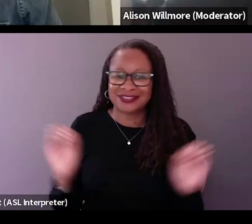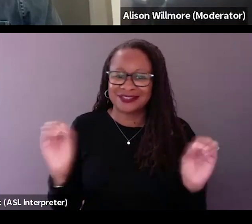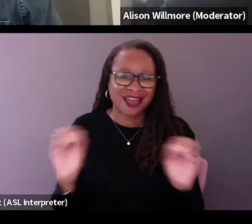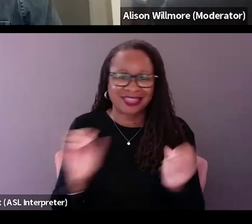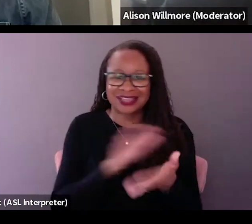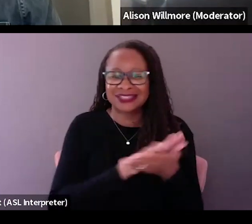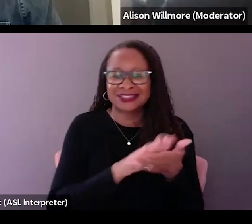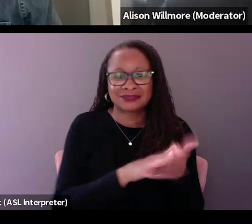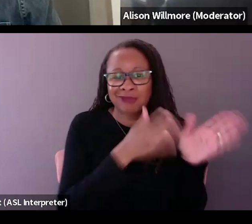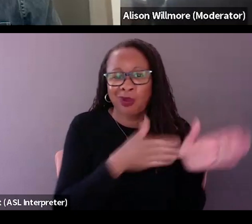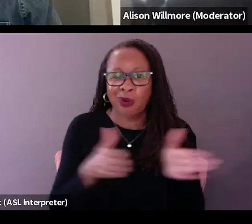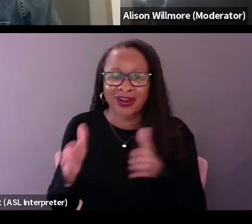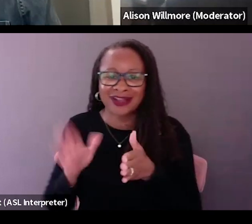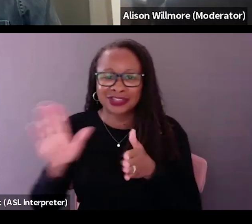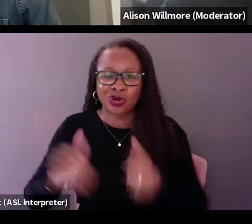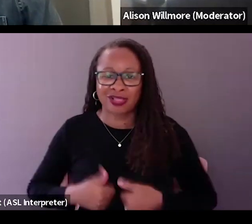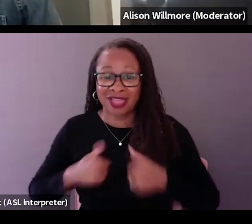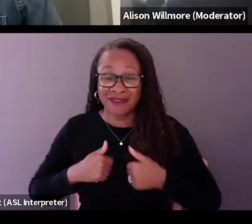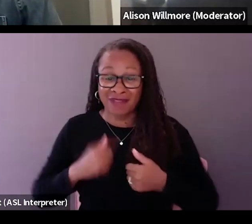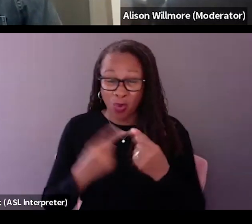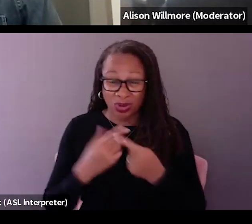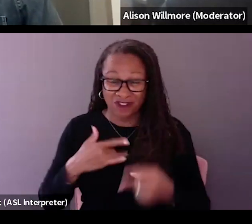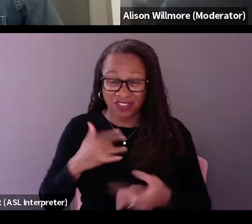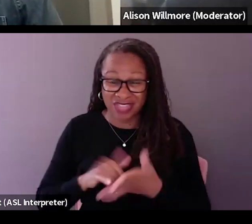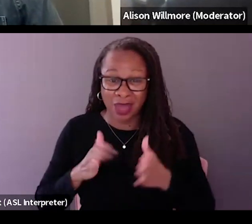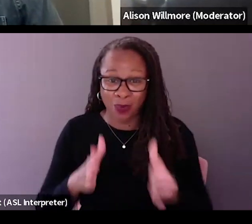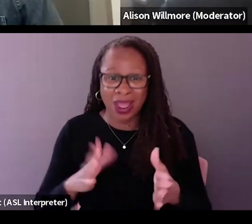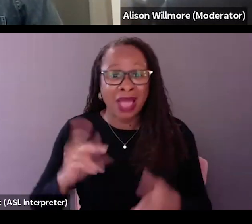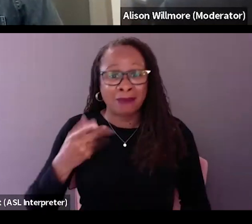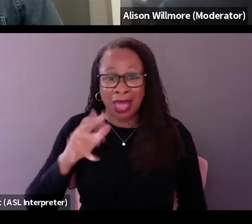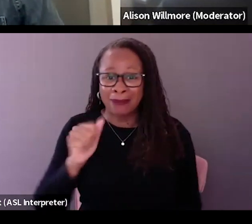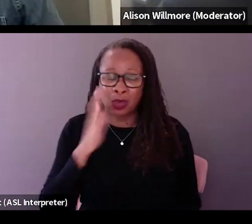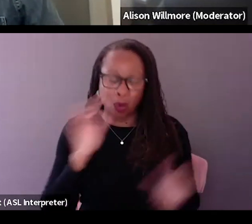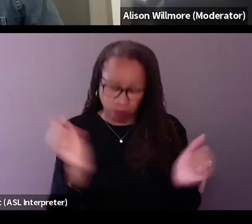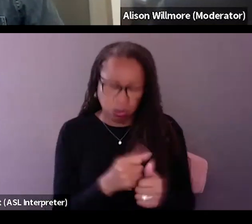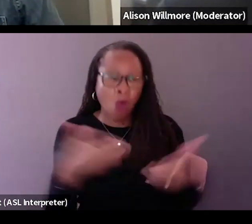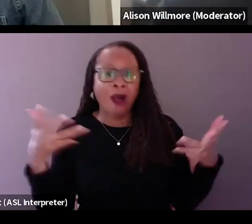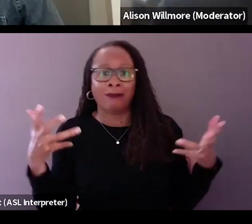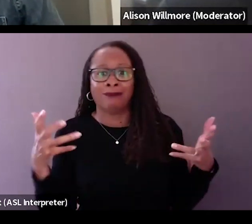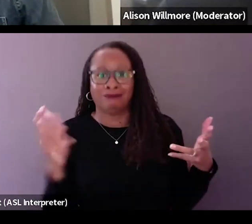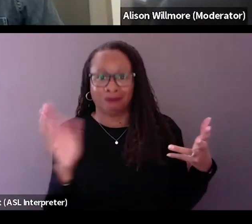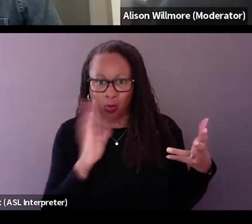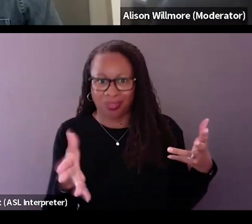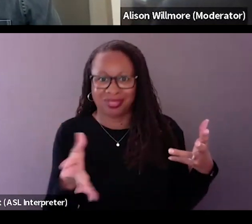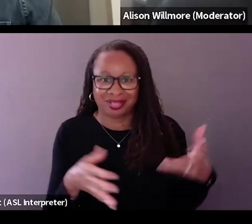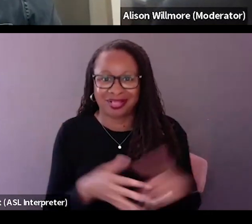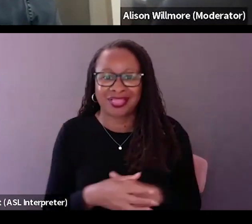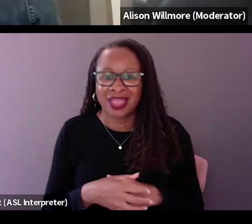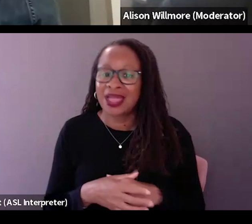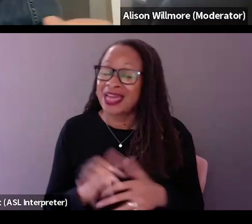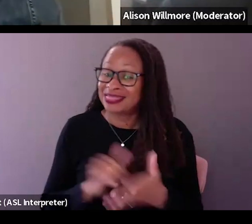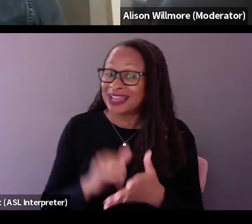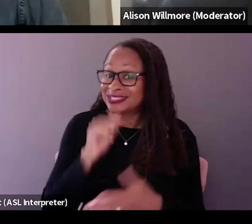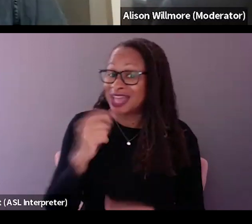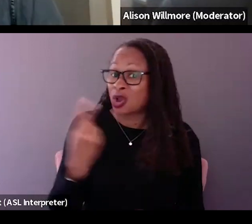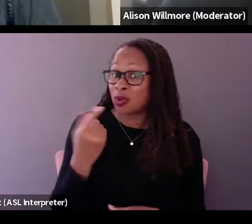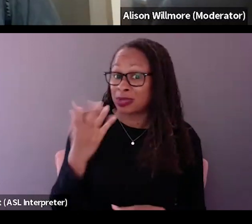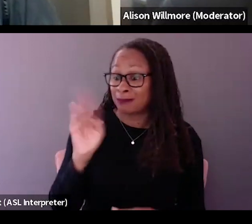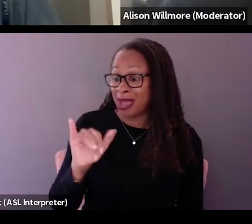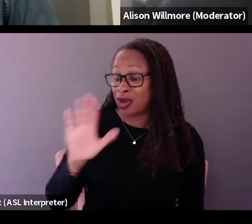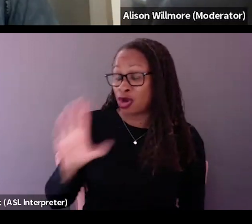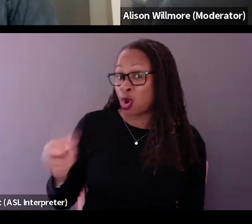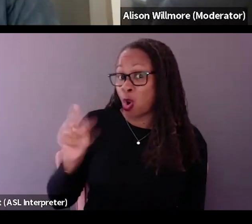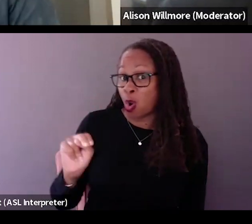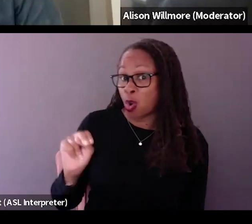Pamela will blow it up. And that's not always by her own doing. Like the Hulu series was totally out